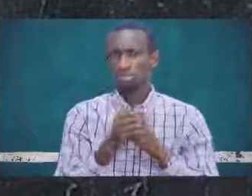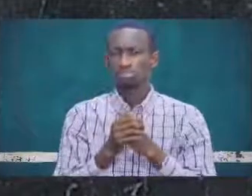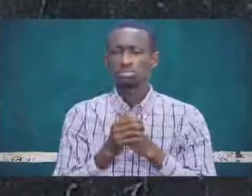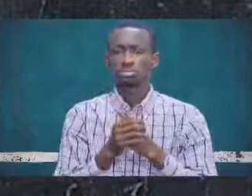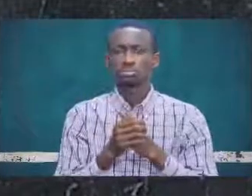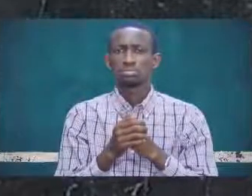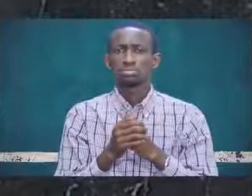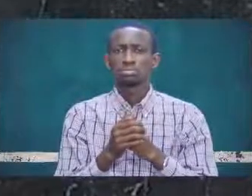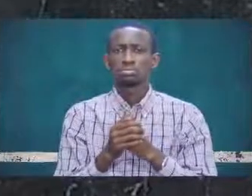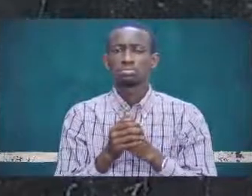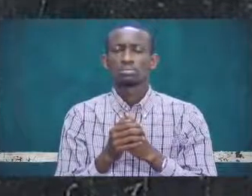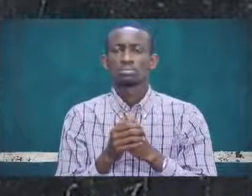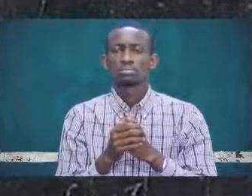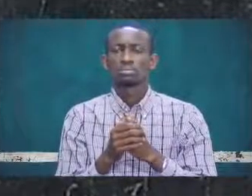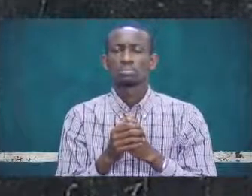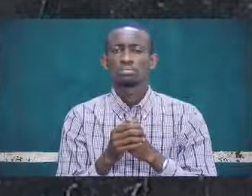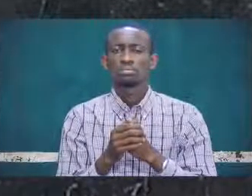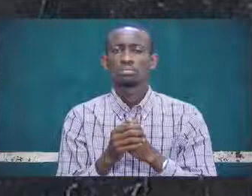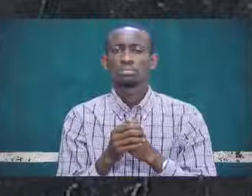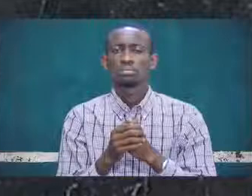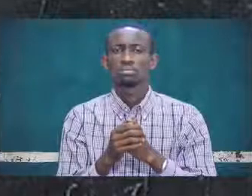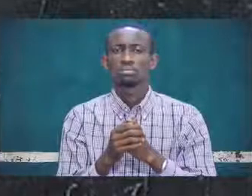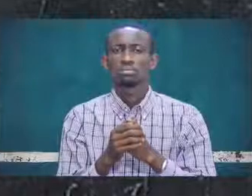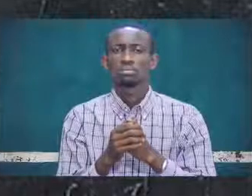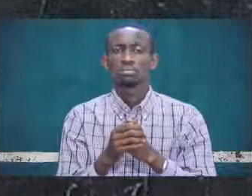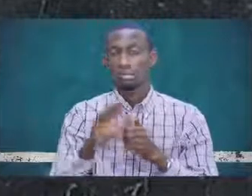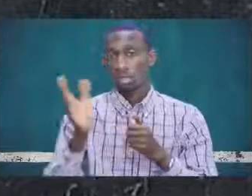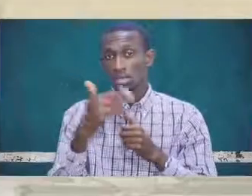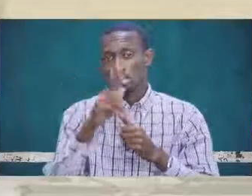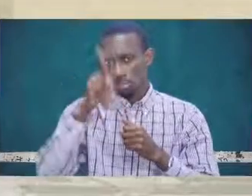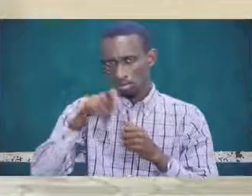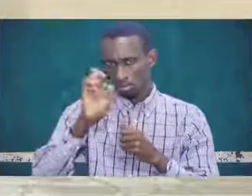Pepsin is a protein